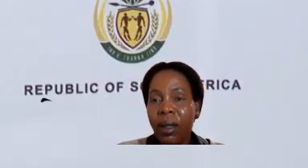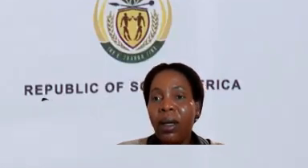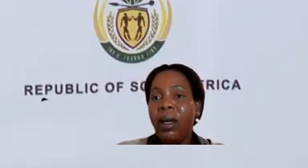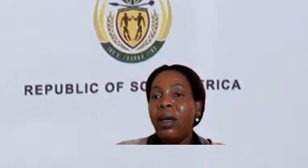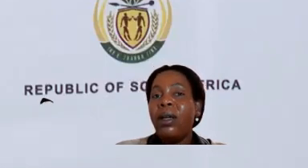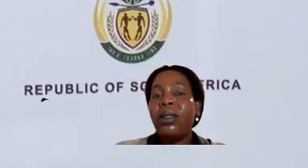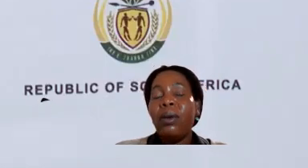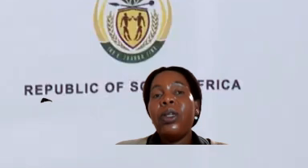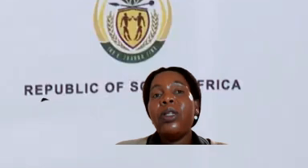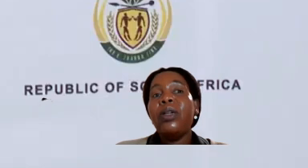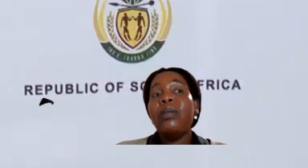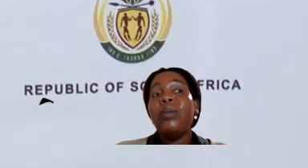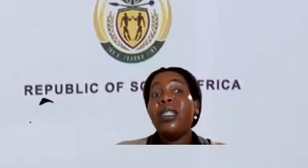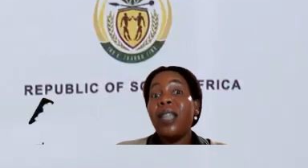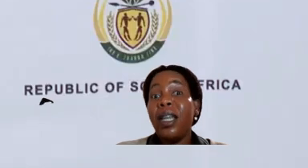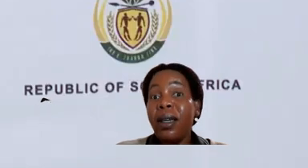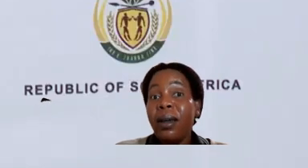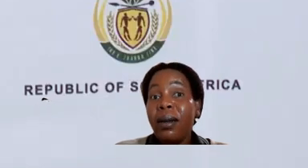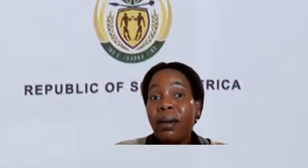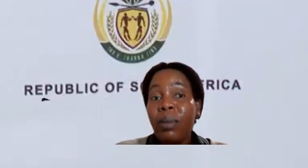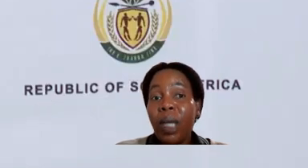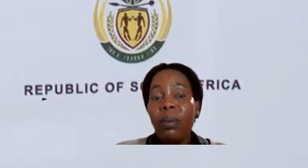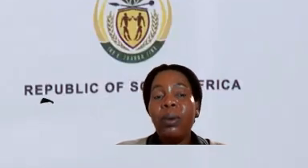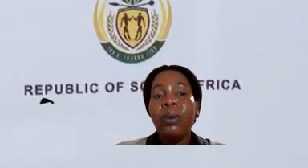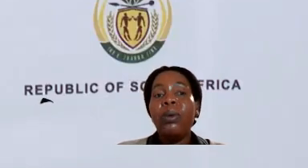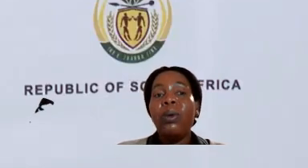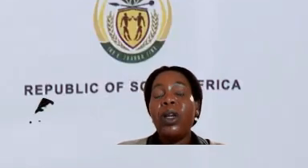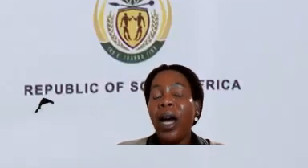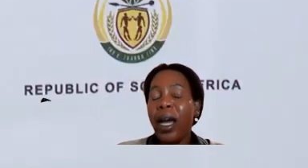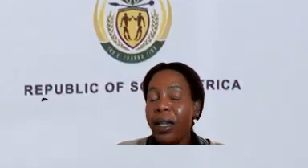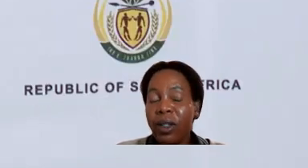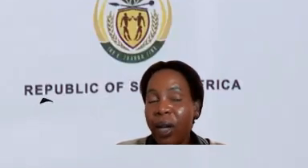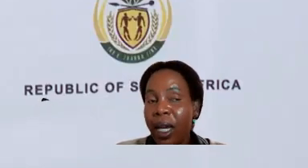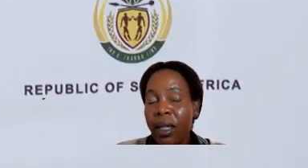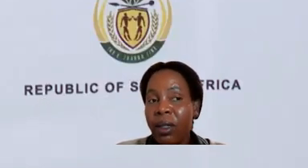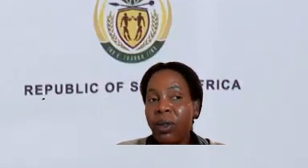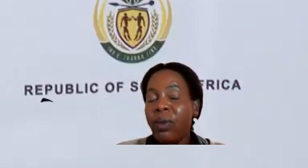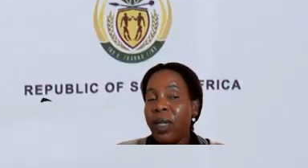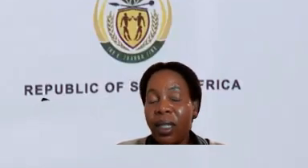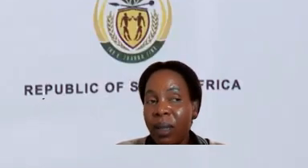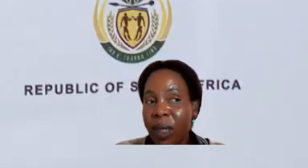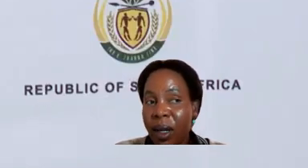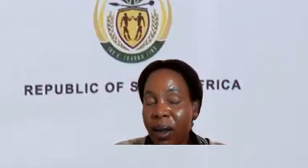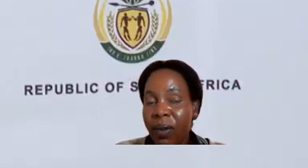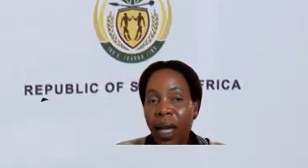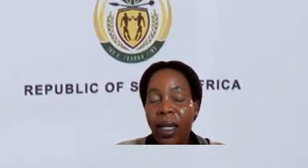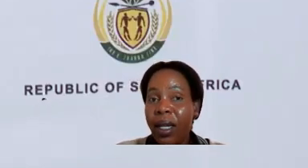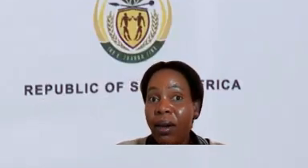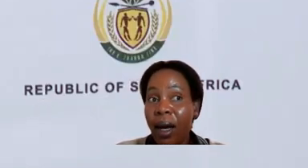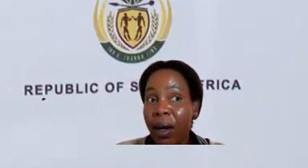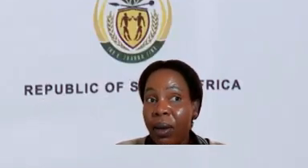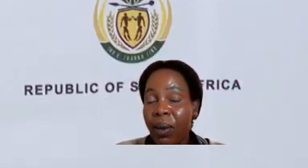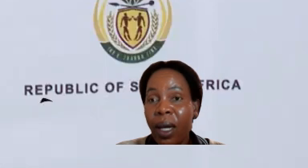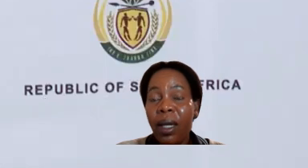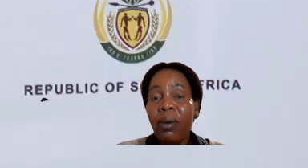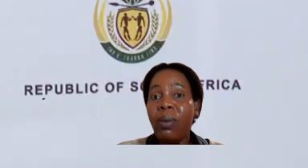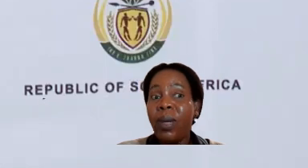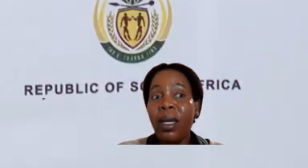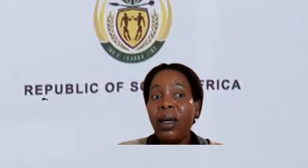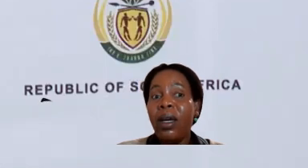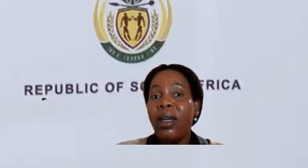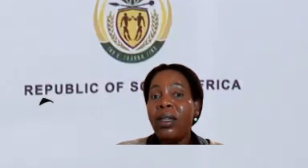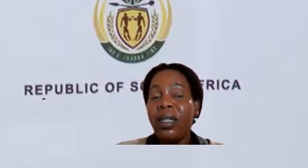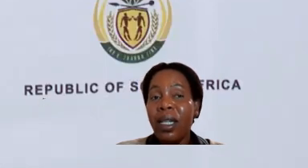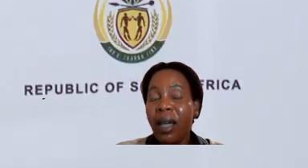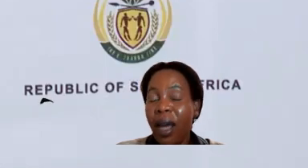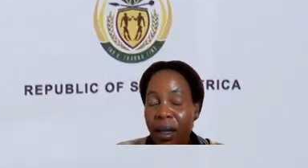underground. So we shouldn't be sending people who are highly trained to risk themselves under the ground where there would